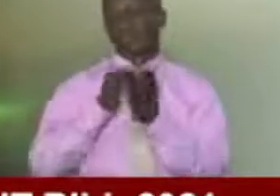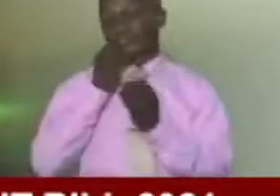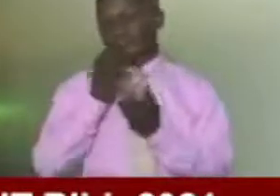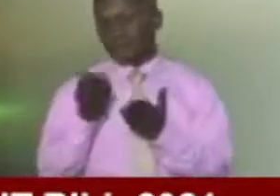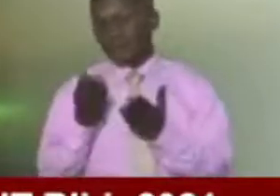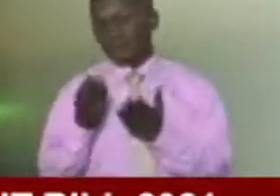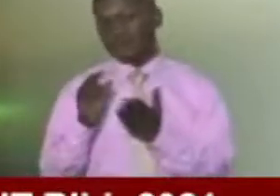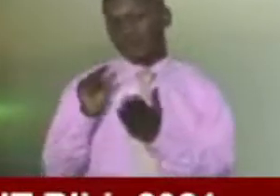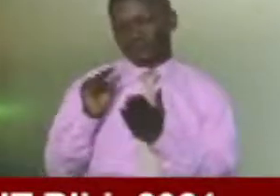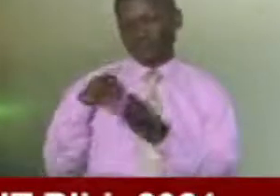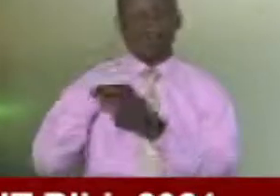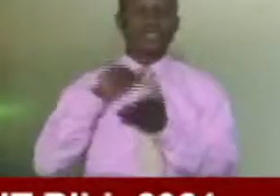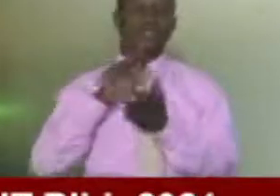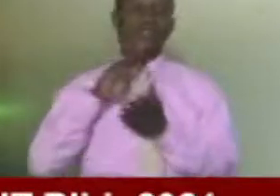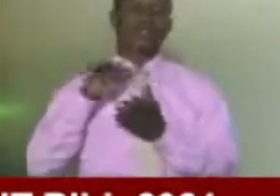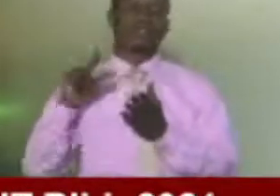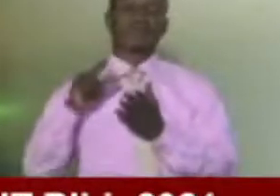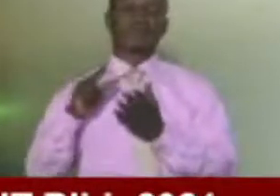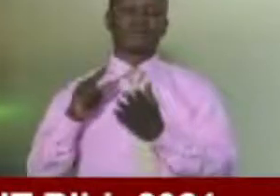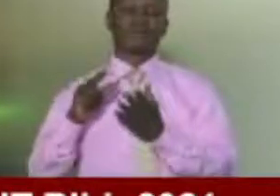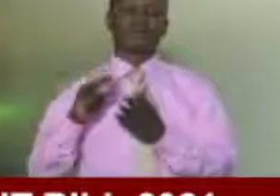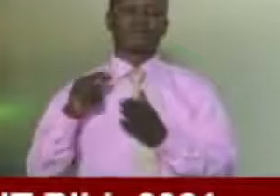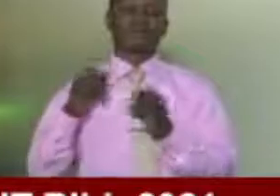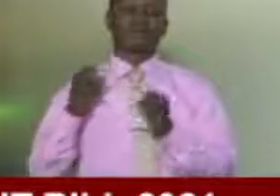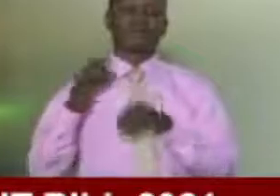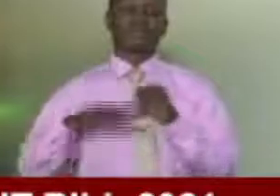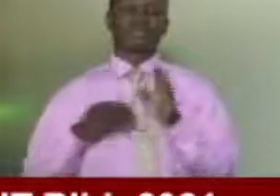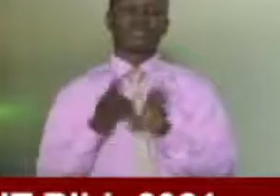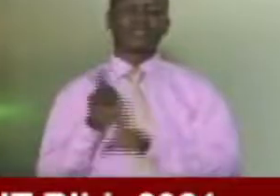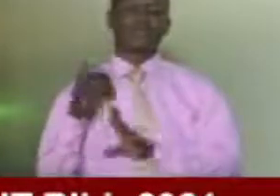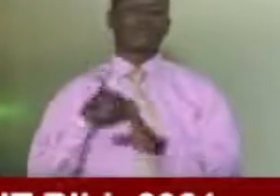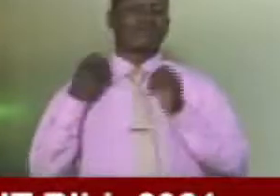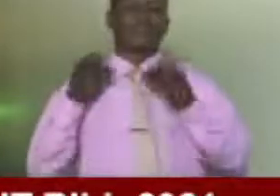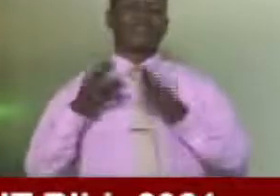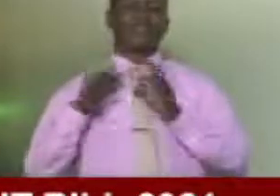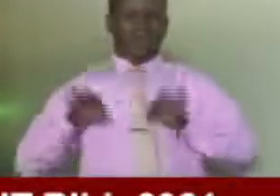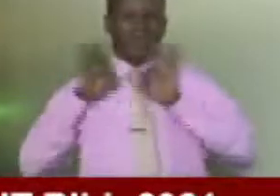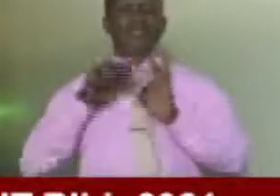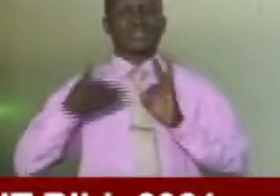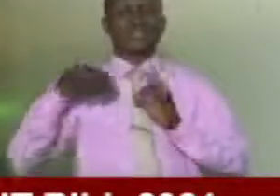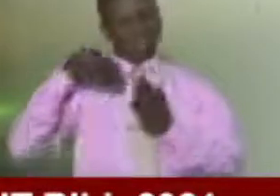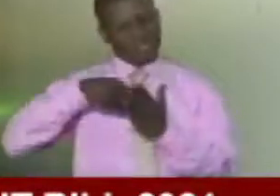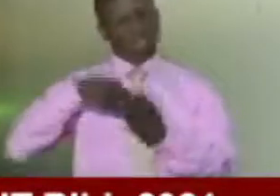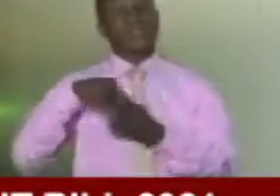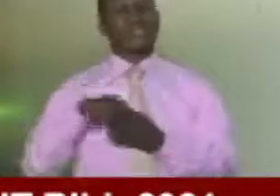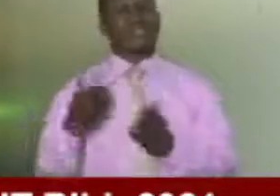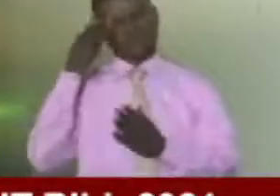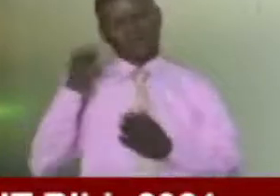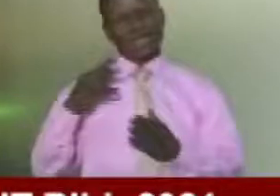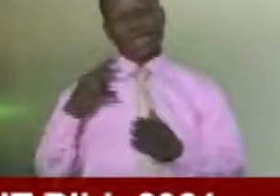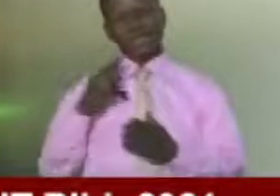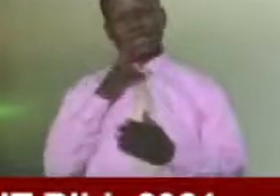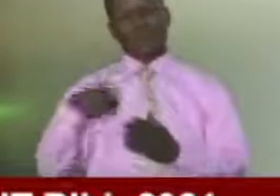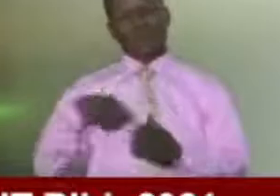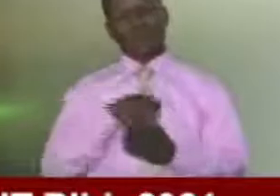you know, the bill is far more than just direct or indirect. There are so many important things there. Why are we boxing ourselves to either direct